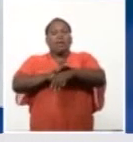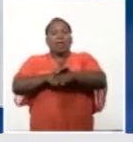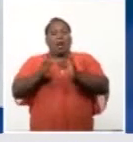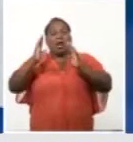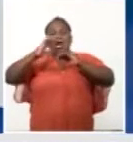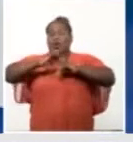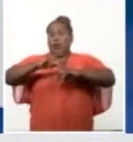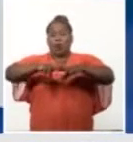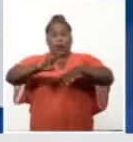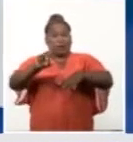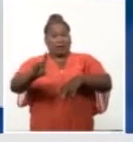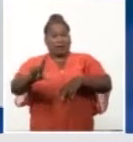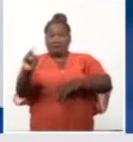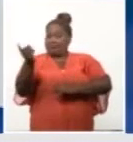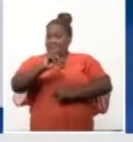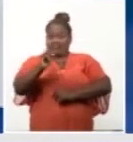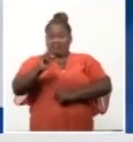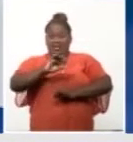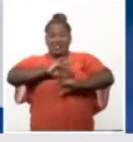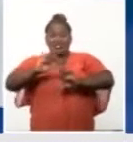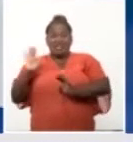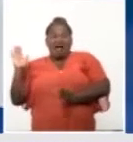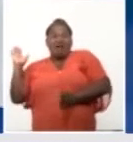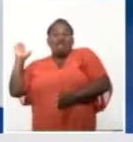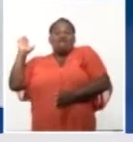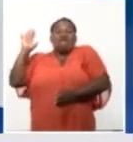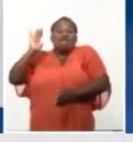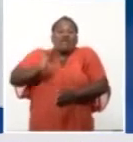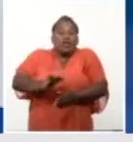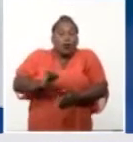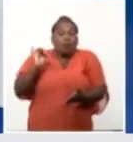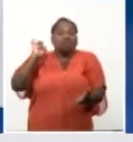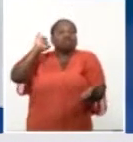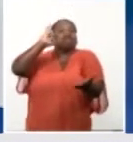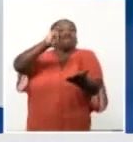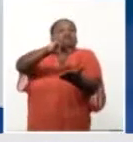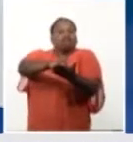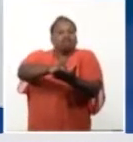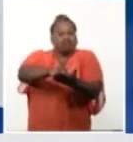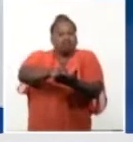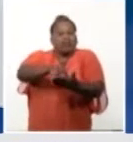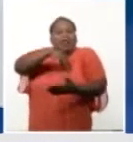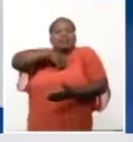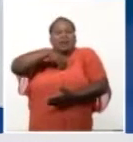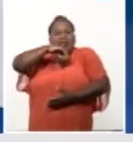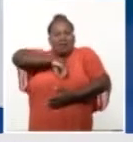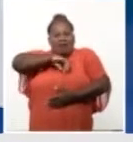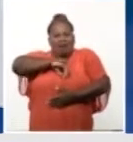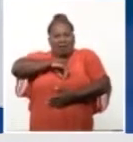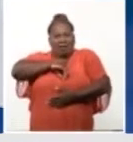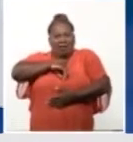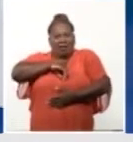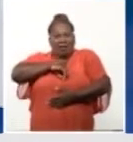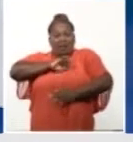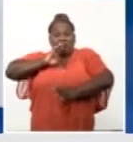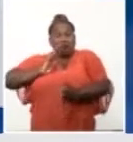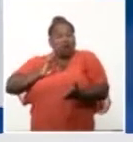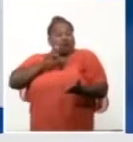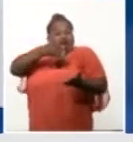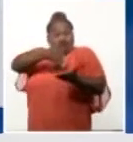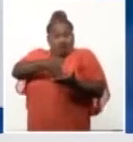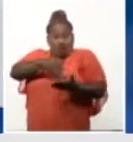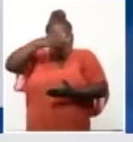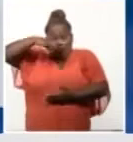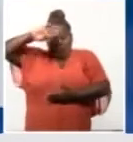because the person did not acquire the disease in Holguin but abroad, and the person was